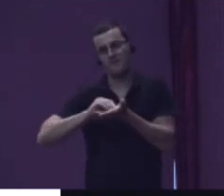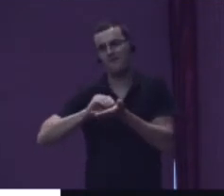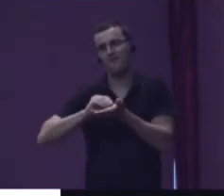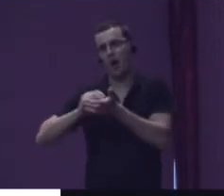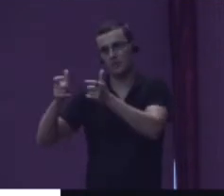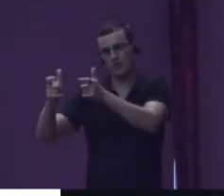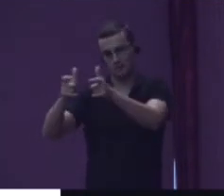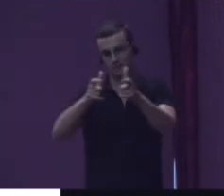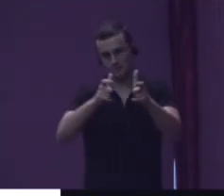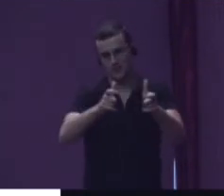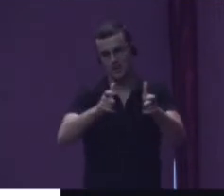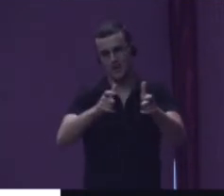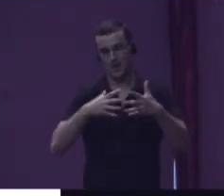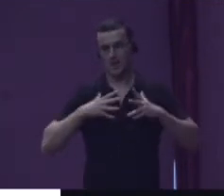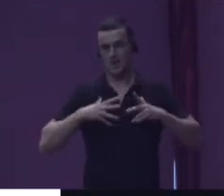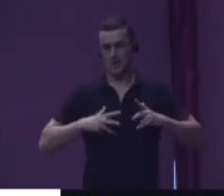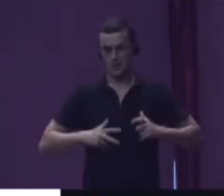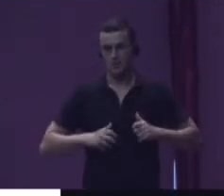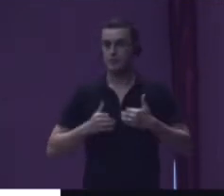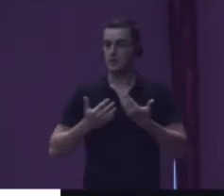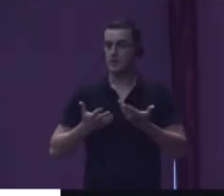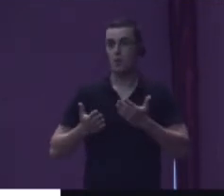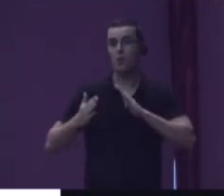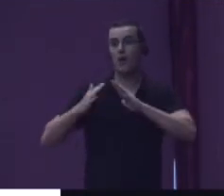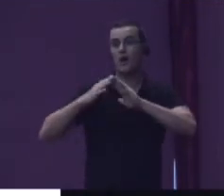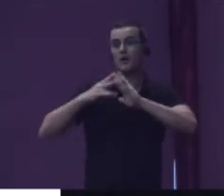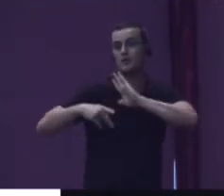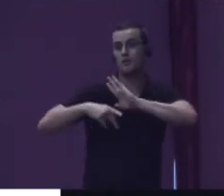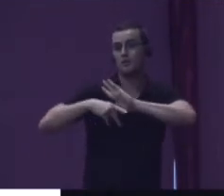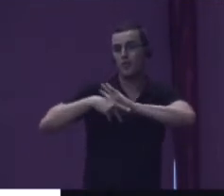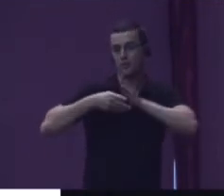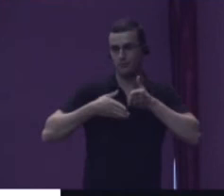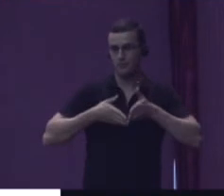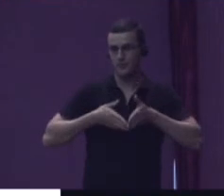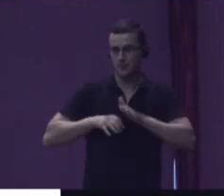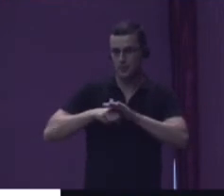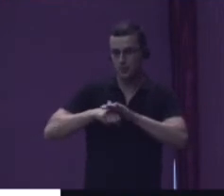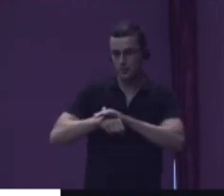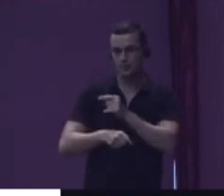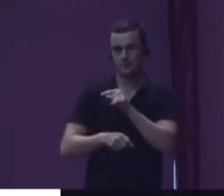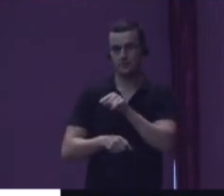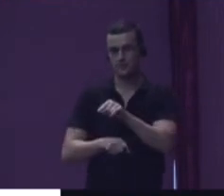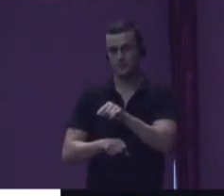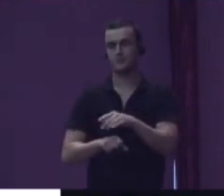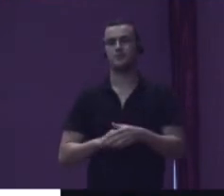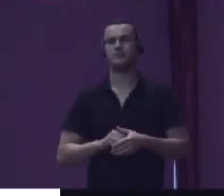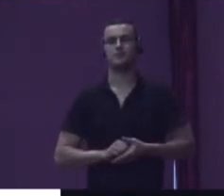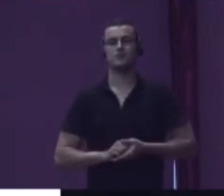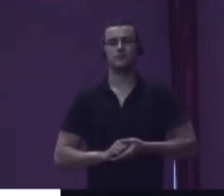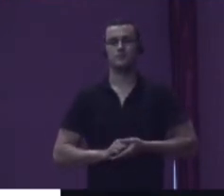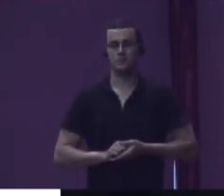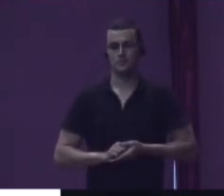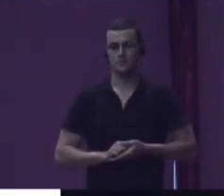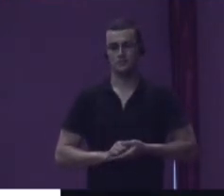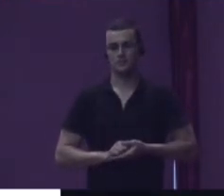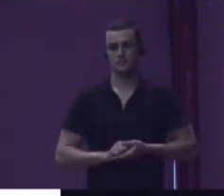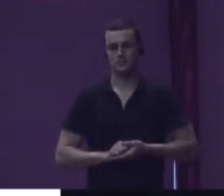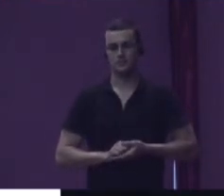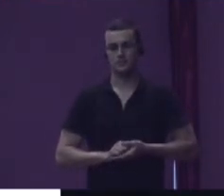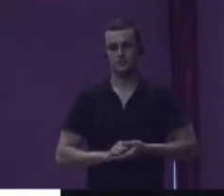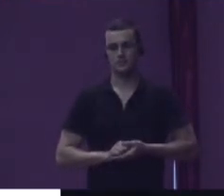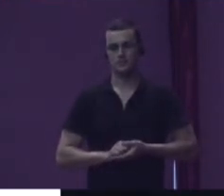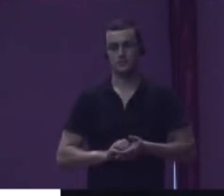houses are clean, sanitary, and those that let the midwives run it or